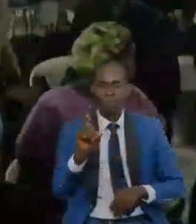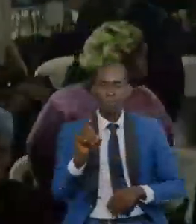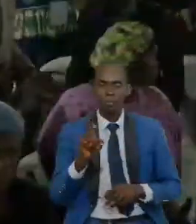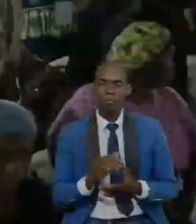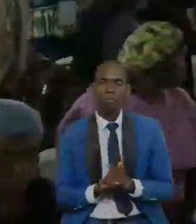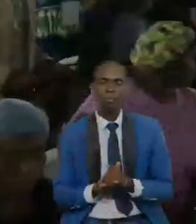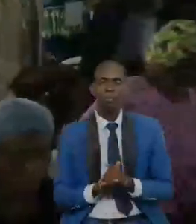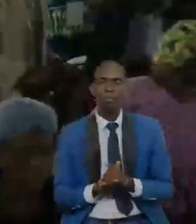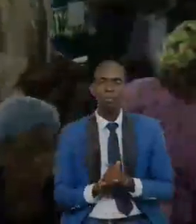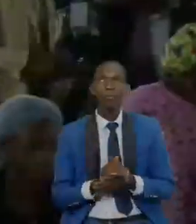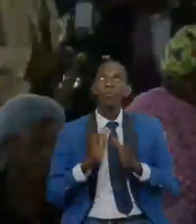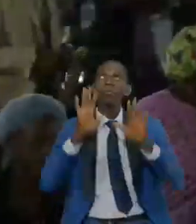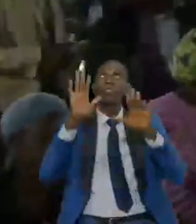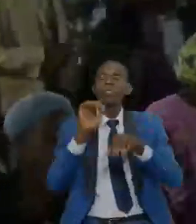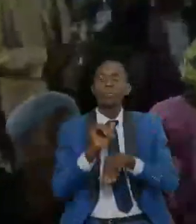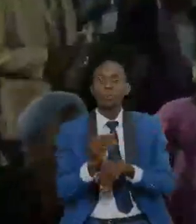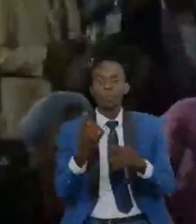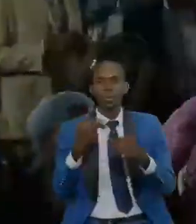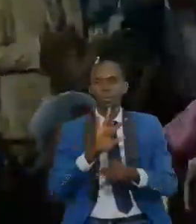Miracle coming your way.